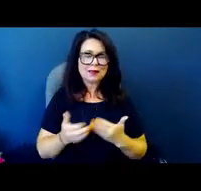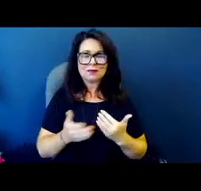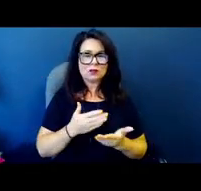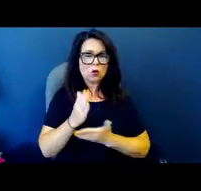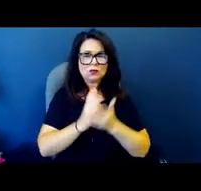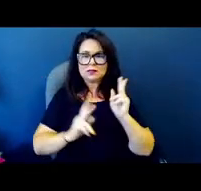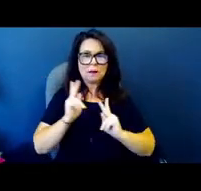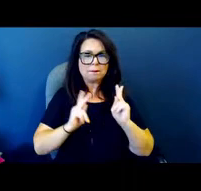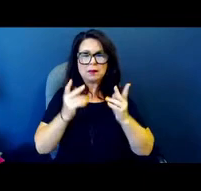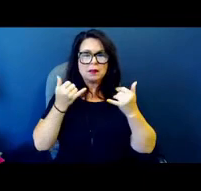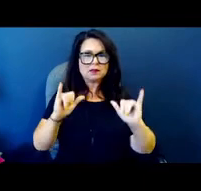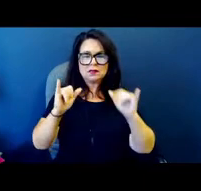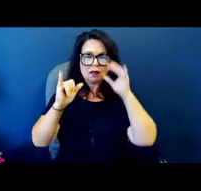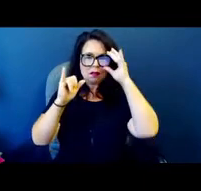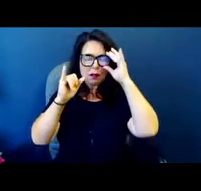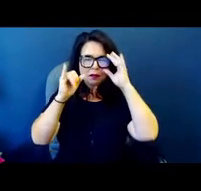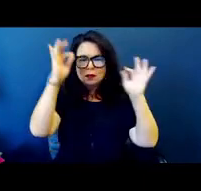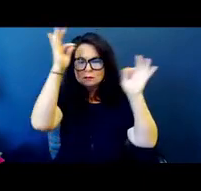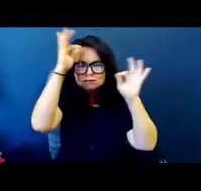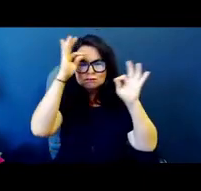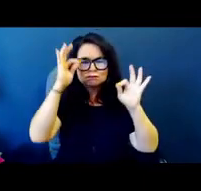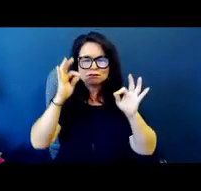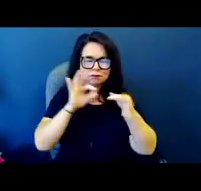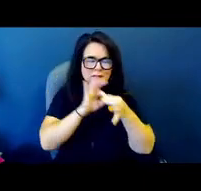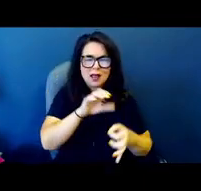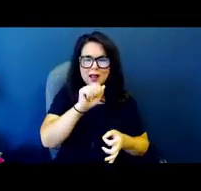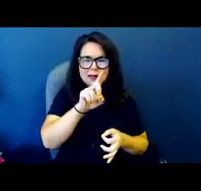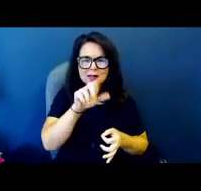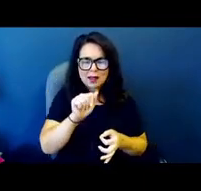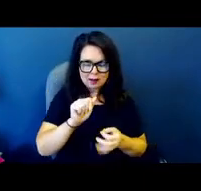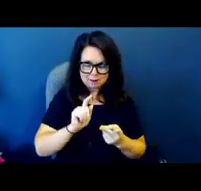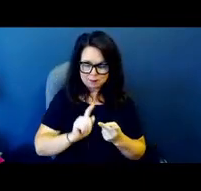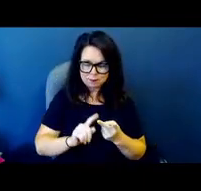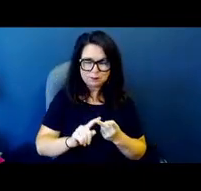ADA also requires transportation to be accessible.